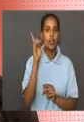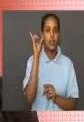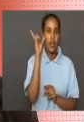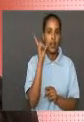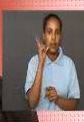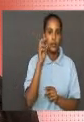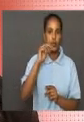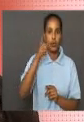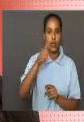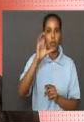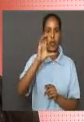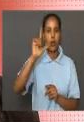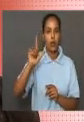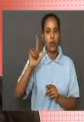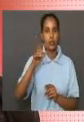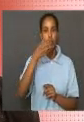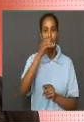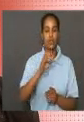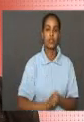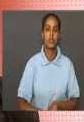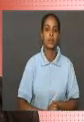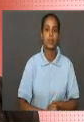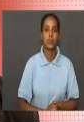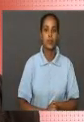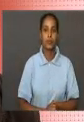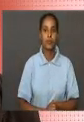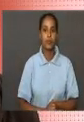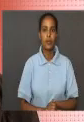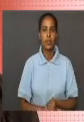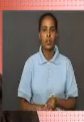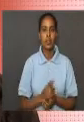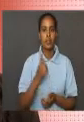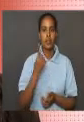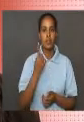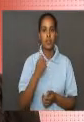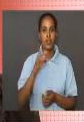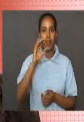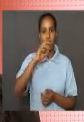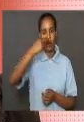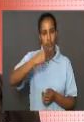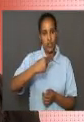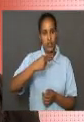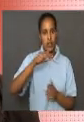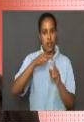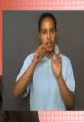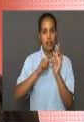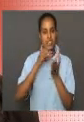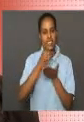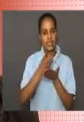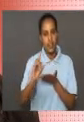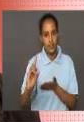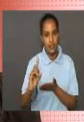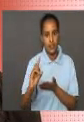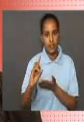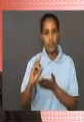dilute sodium chloride solution, the hydroxide ions are